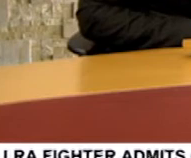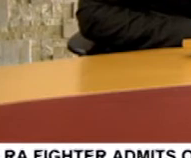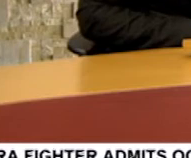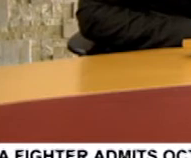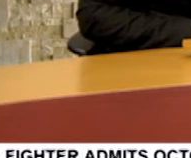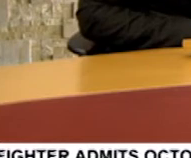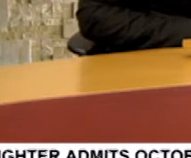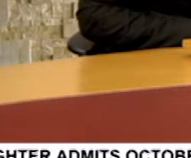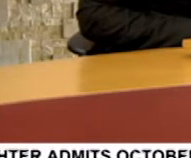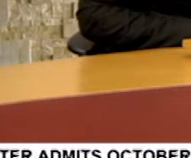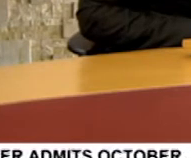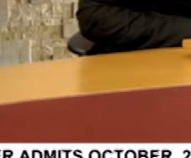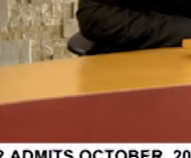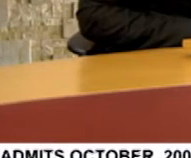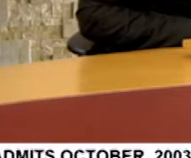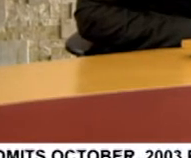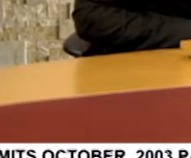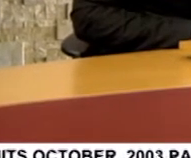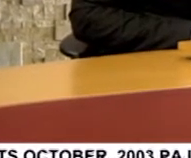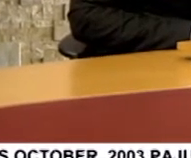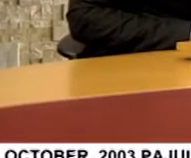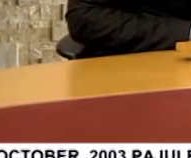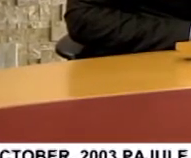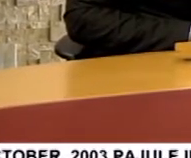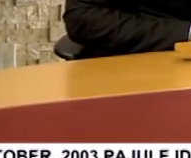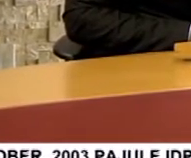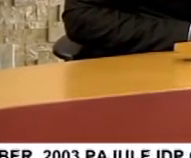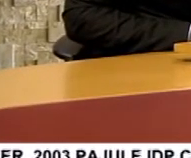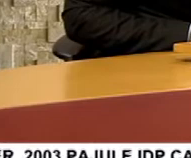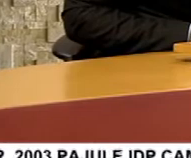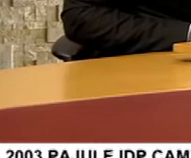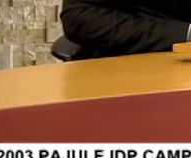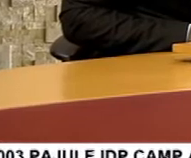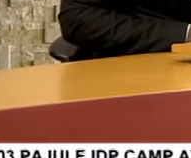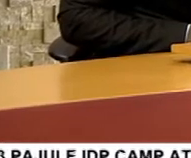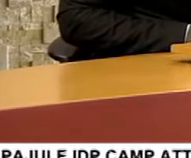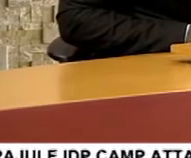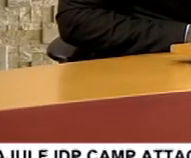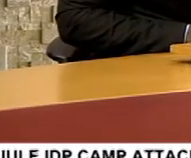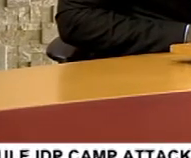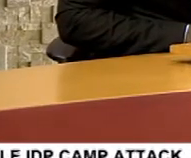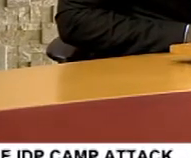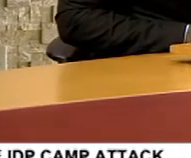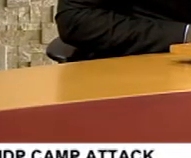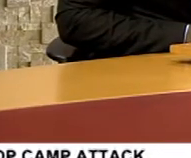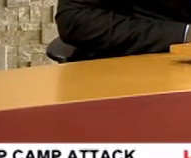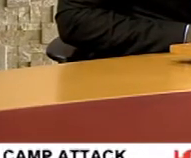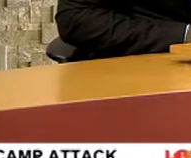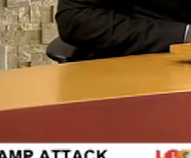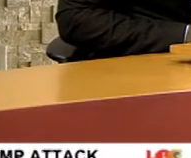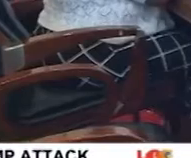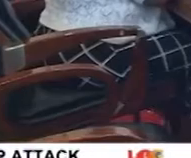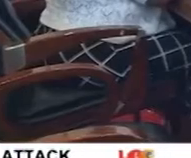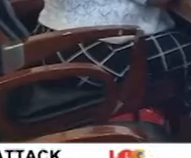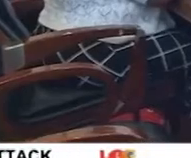President Yoweri Museveni has today met an old friend, Dr. Pierre Perrin, formerly working with the International Committee of the Red